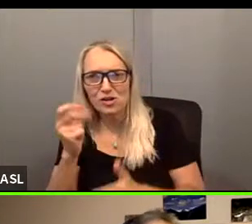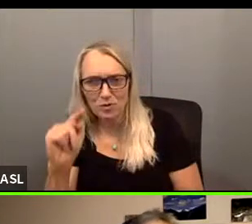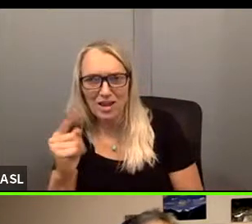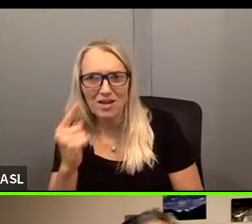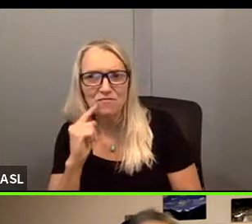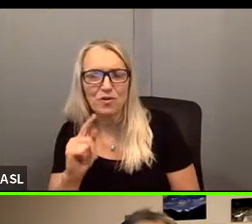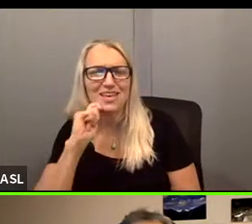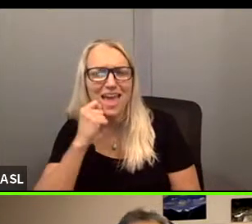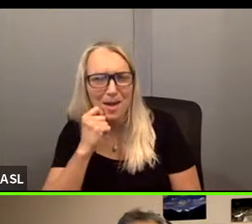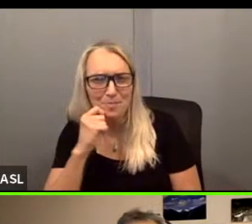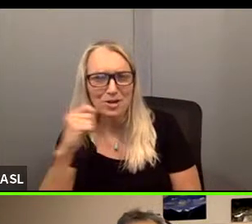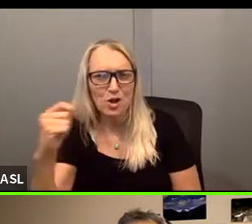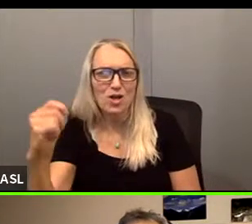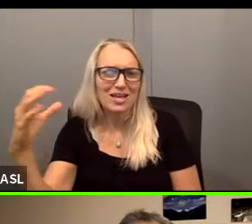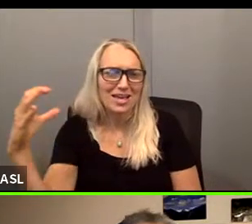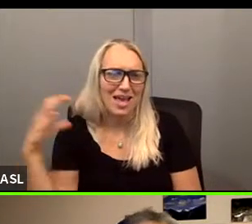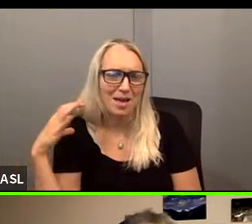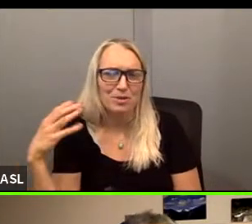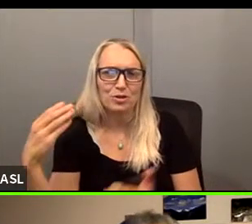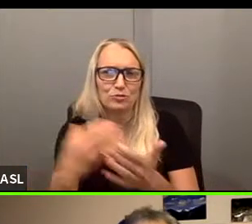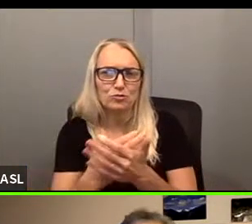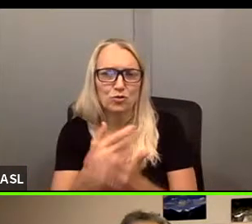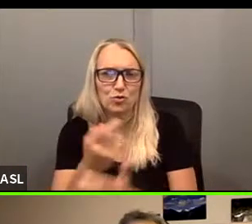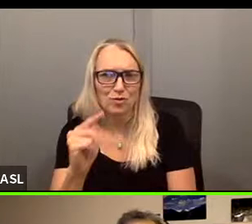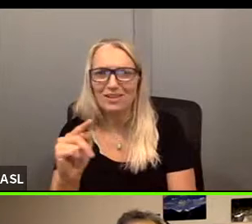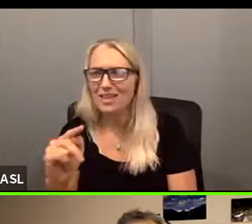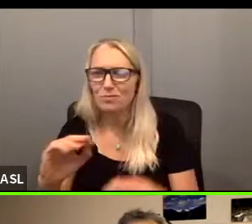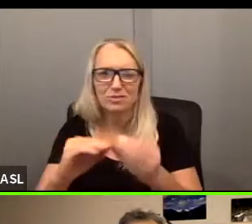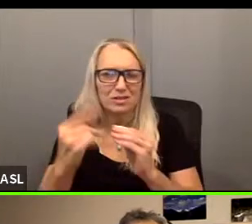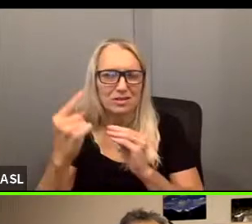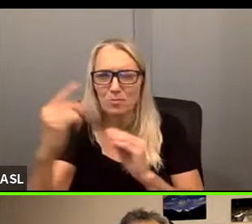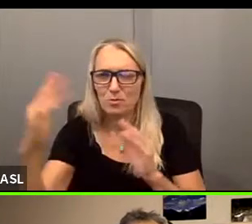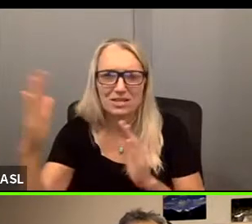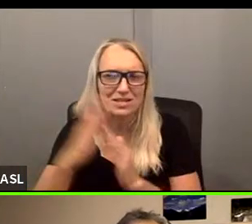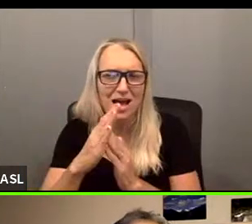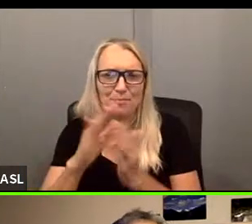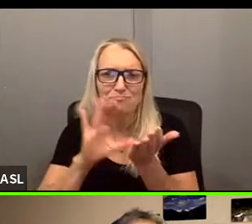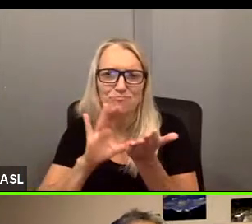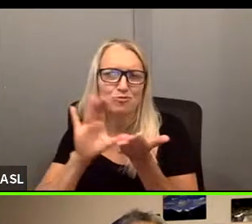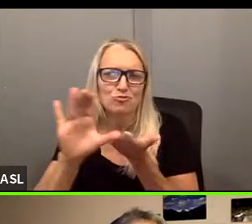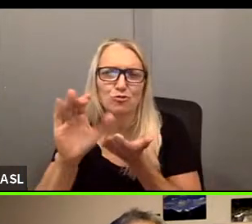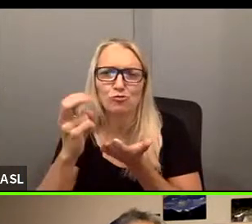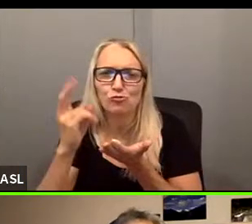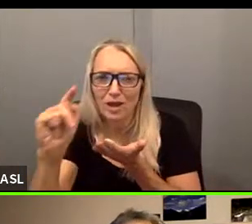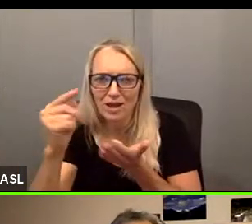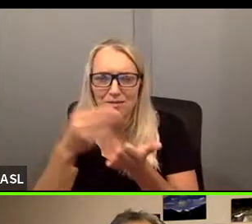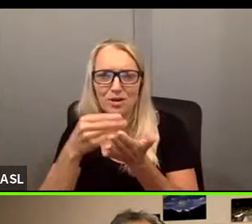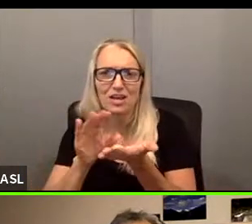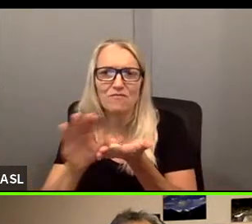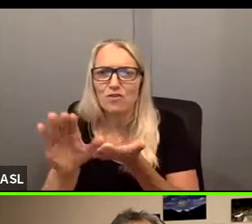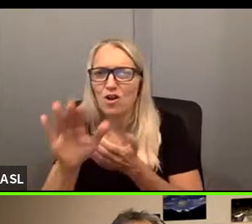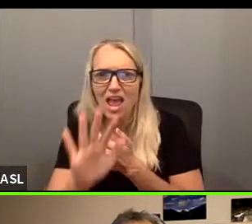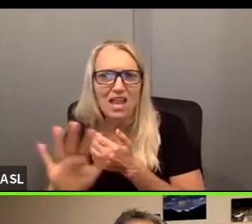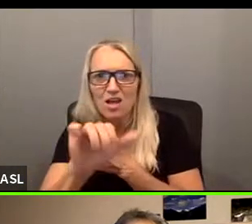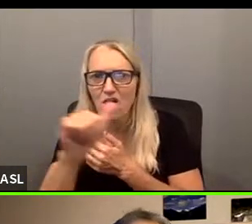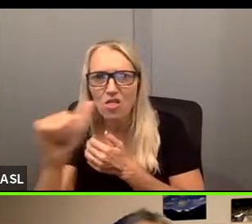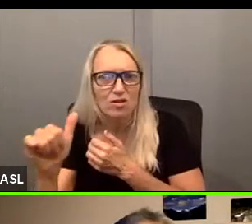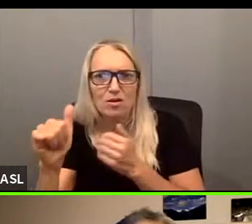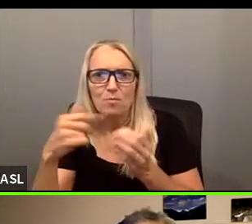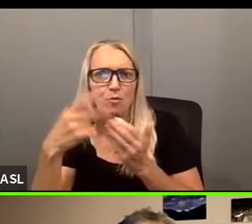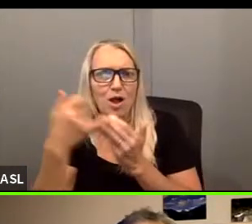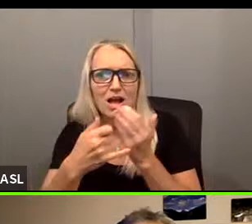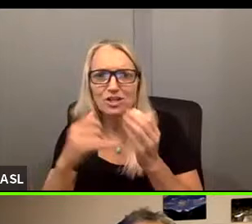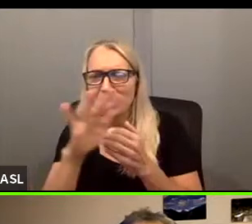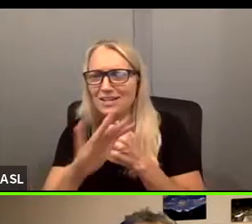project just outside of Wenatchee, the highest single grant given to any one cause in the country.